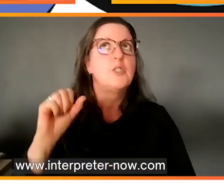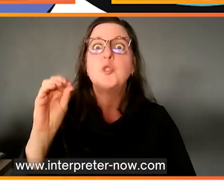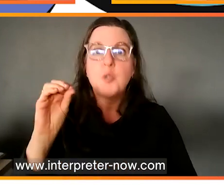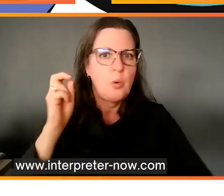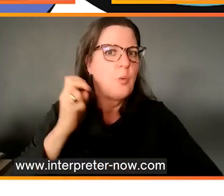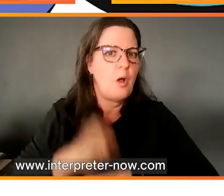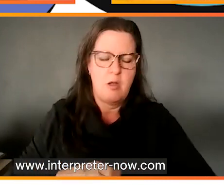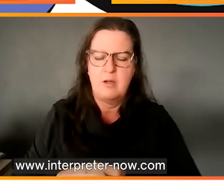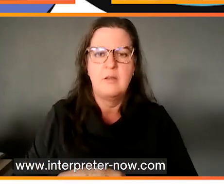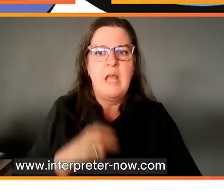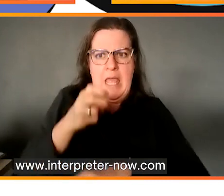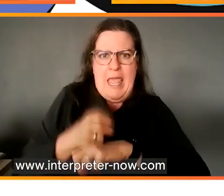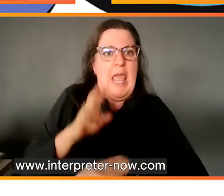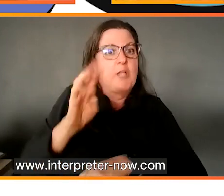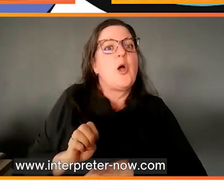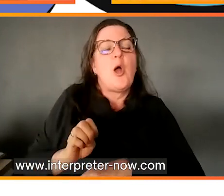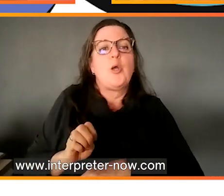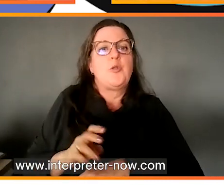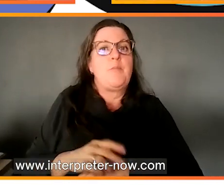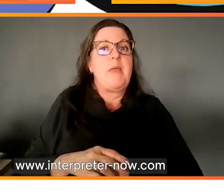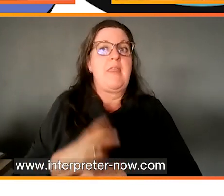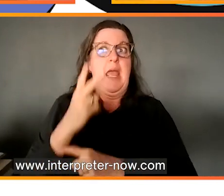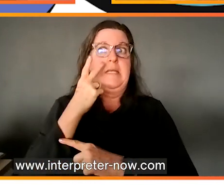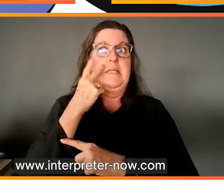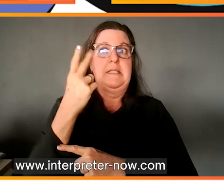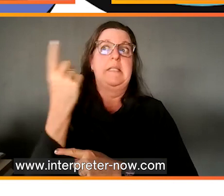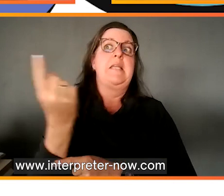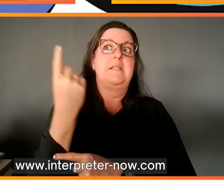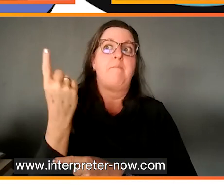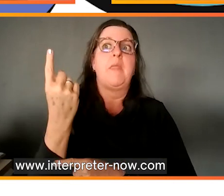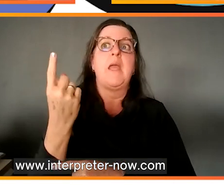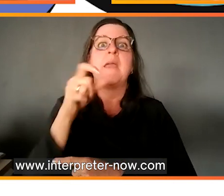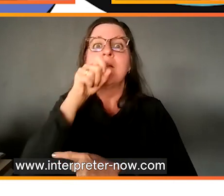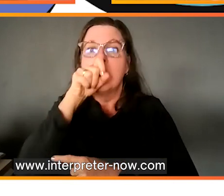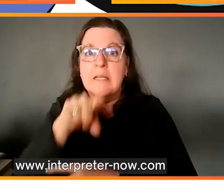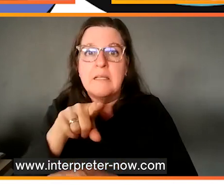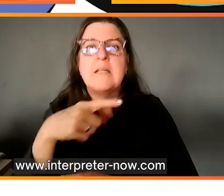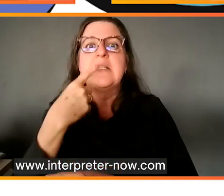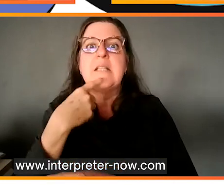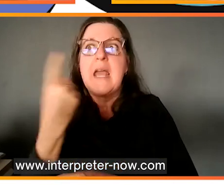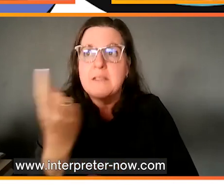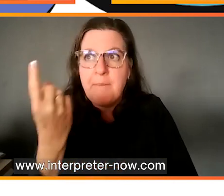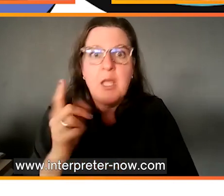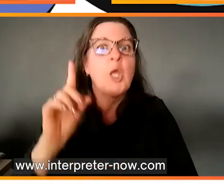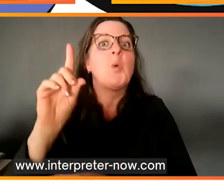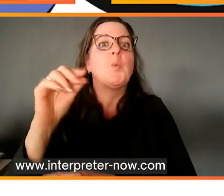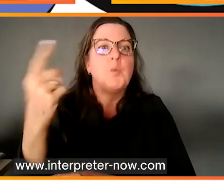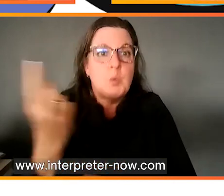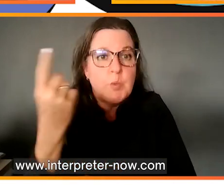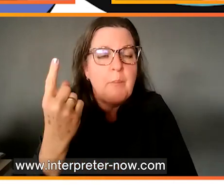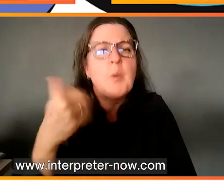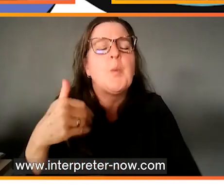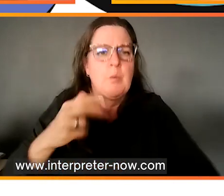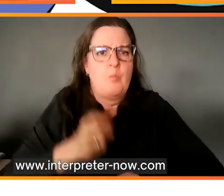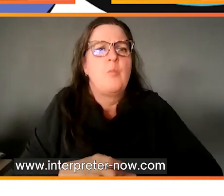that see something, say something, do something. Absolutely. And I think there's this kind of soft